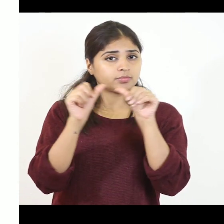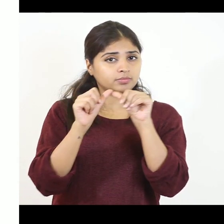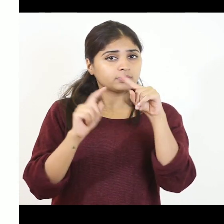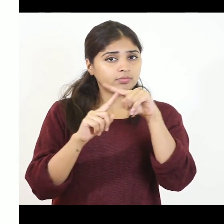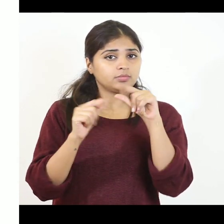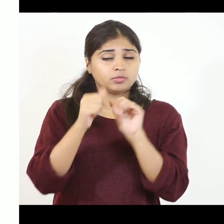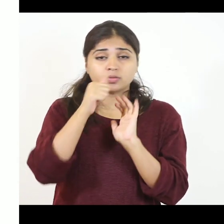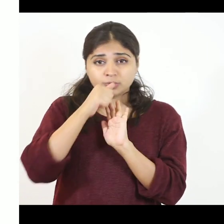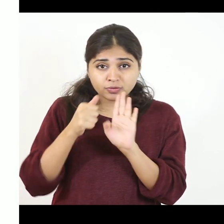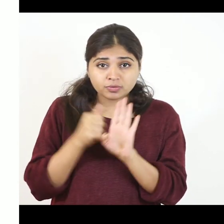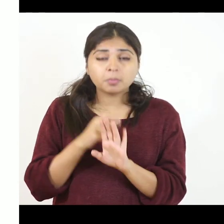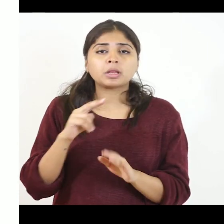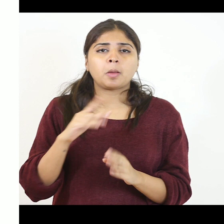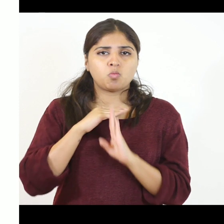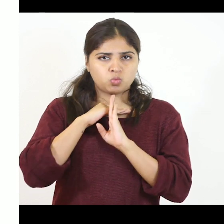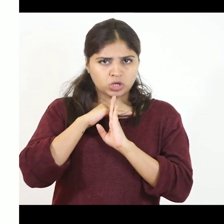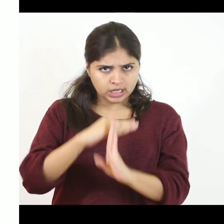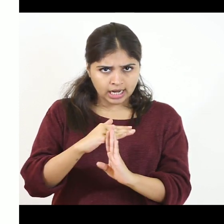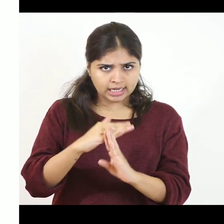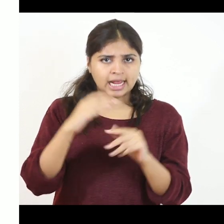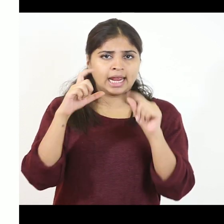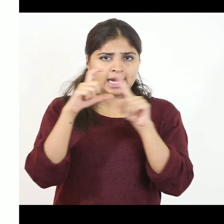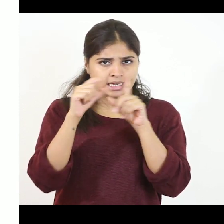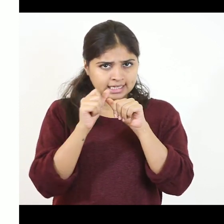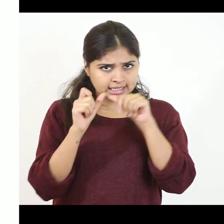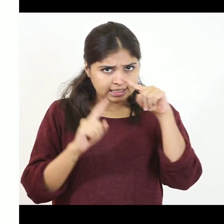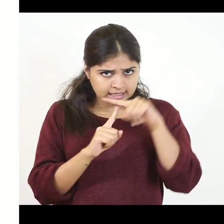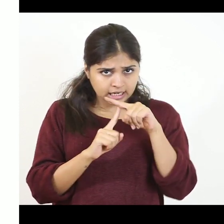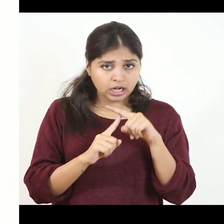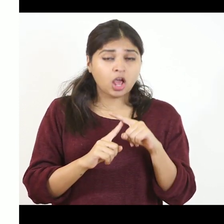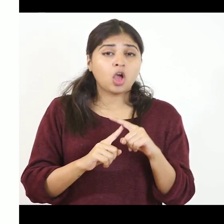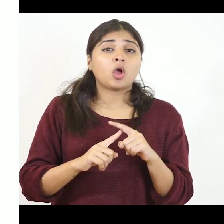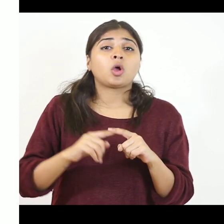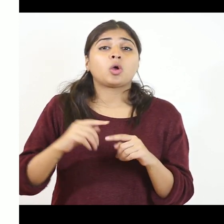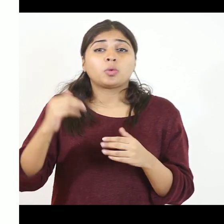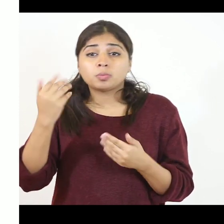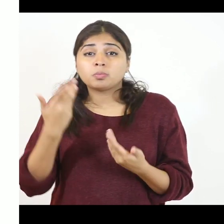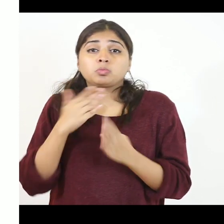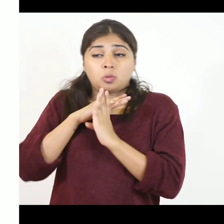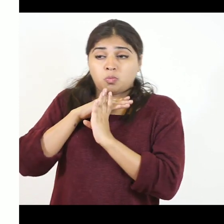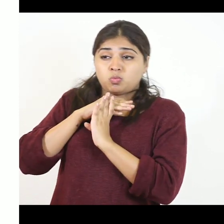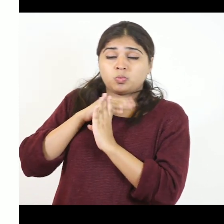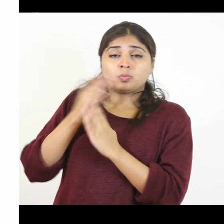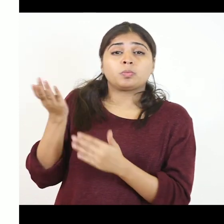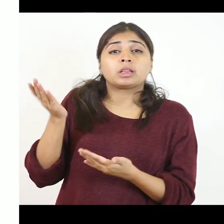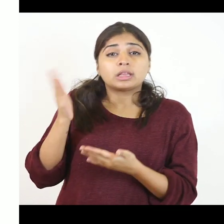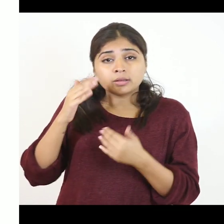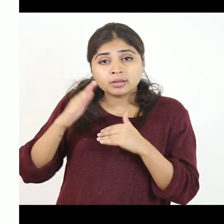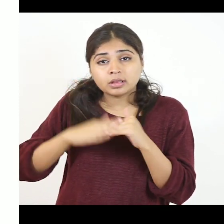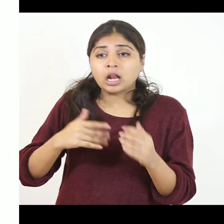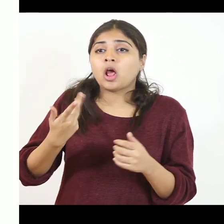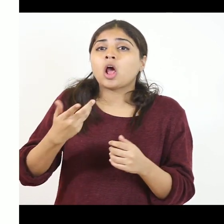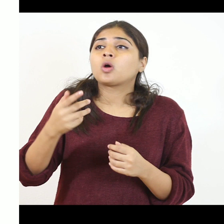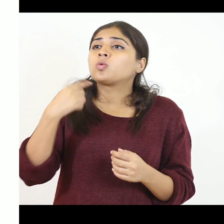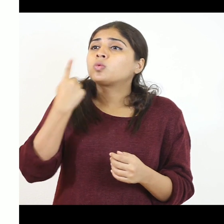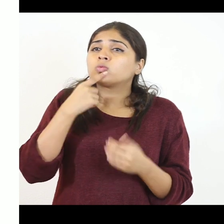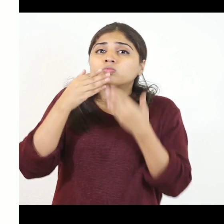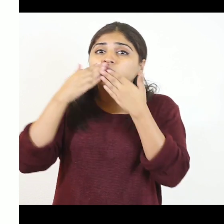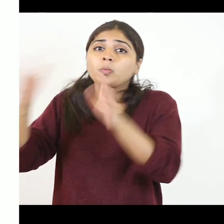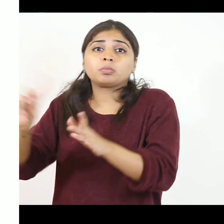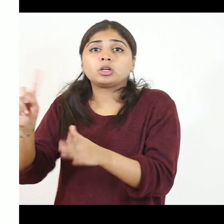Data confidentiality refers to protection of data in order to prevent it from unauthorized